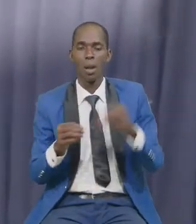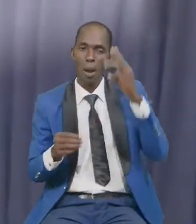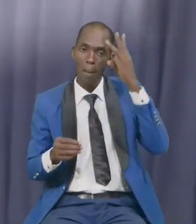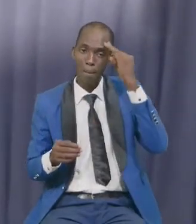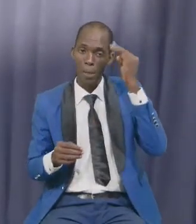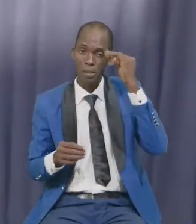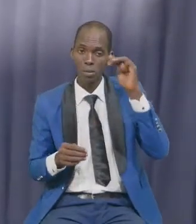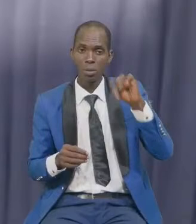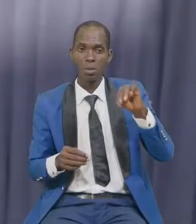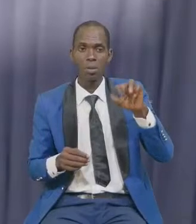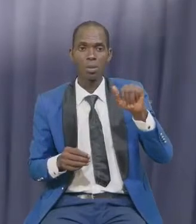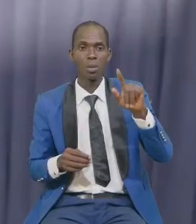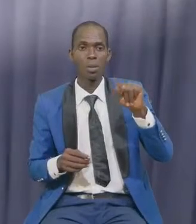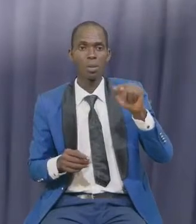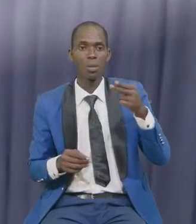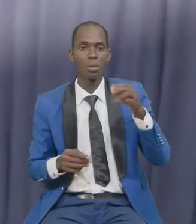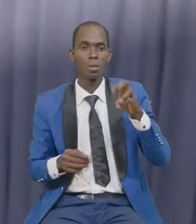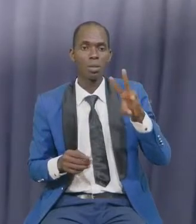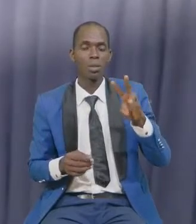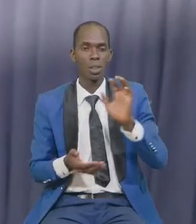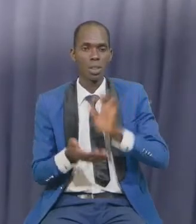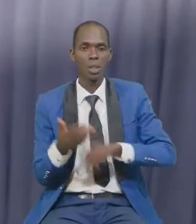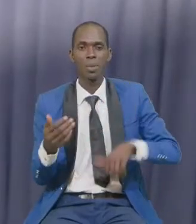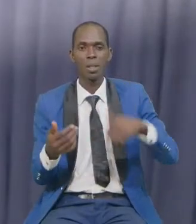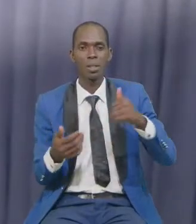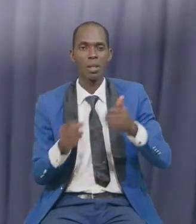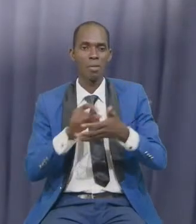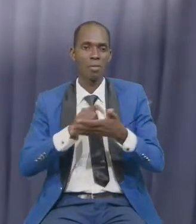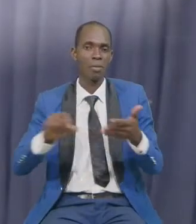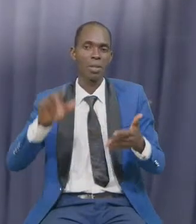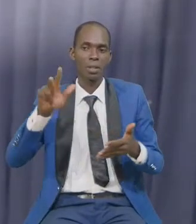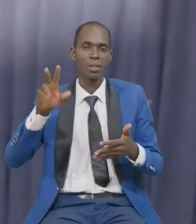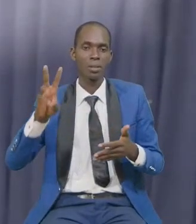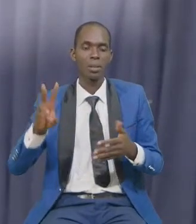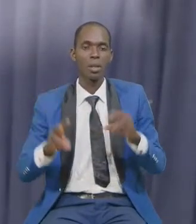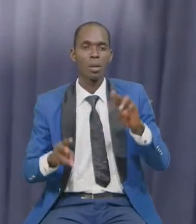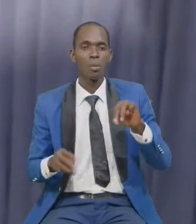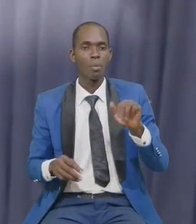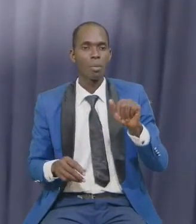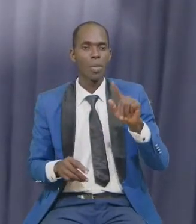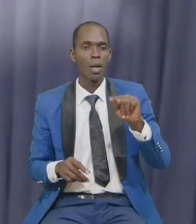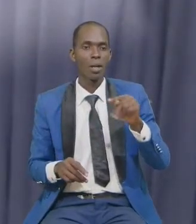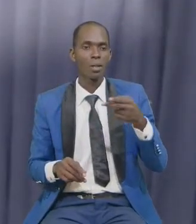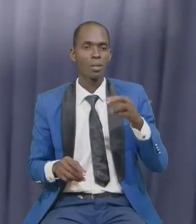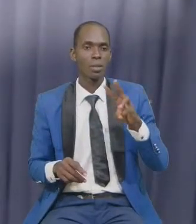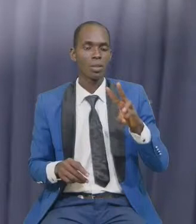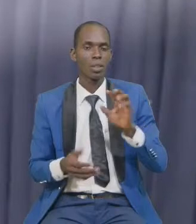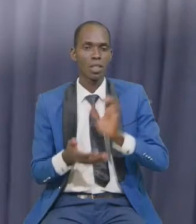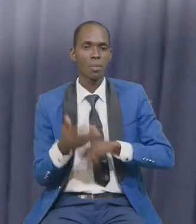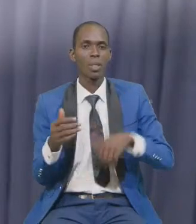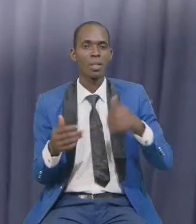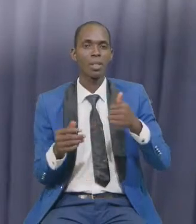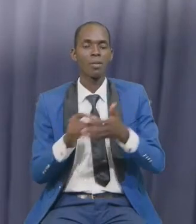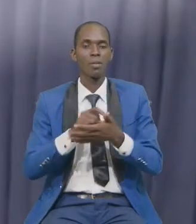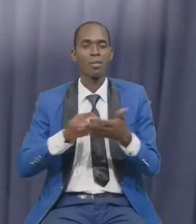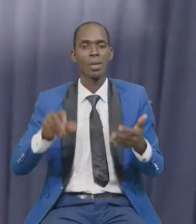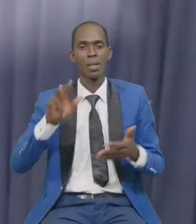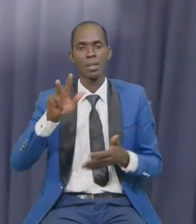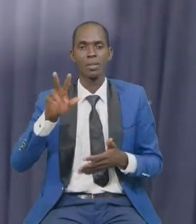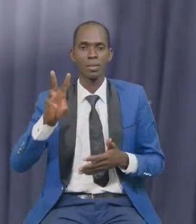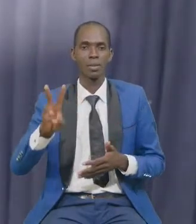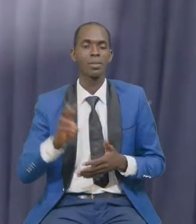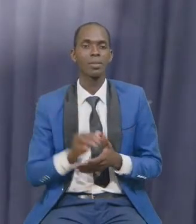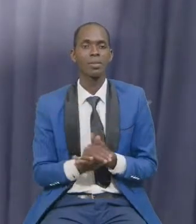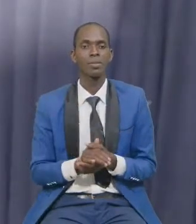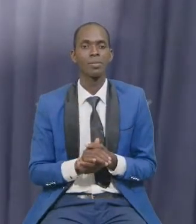10. I'm reading from verse 36. Matthew chapter 10, verse